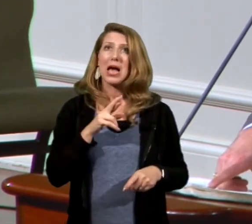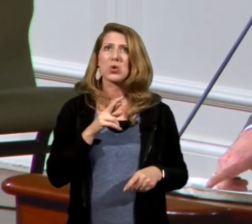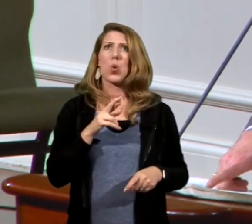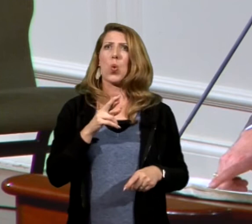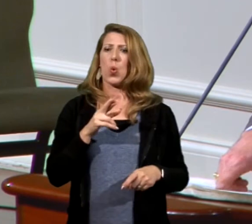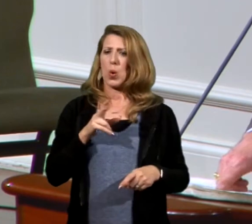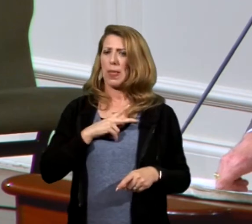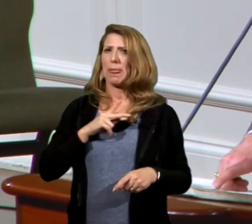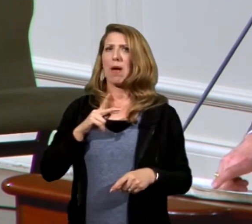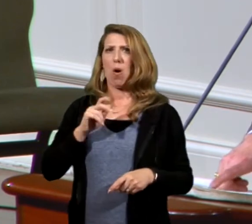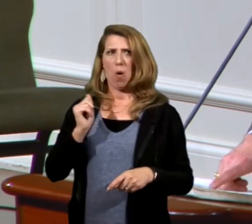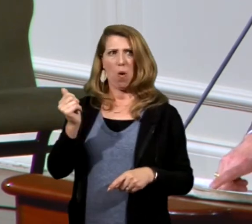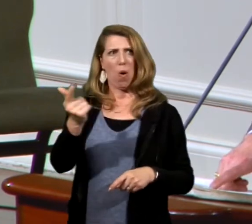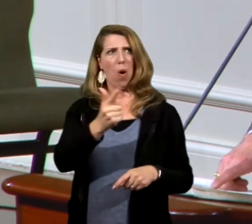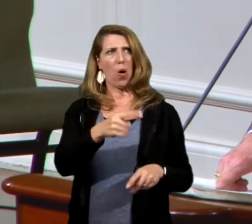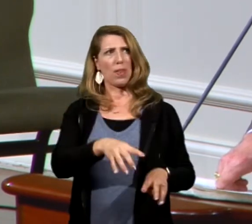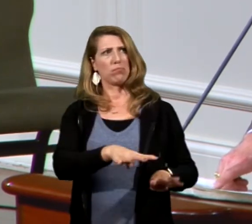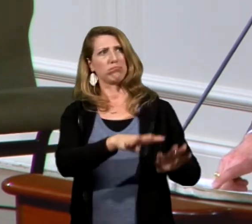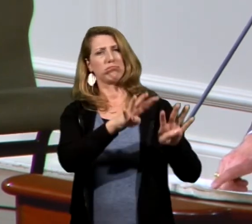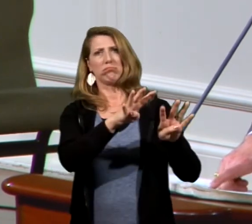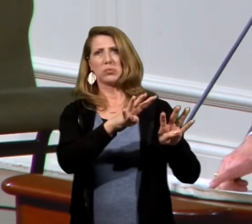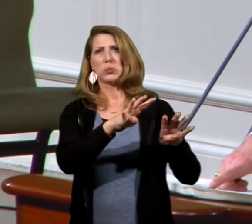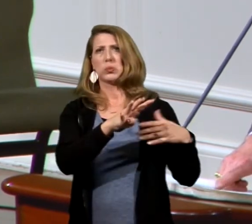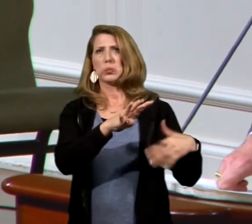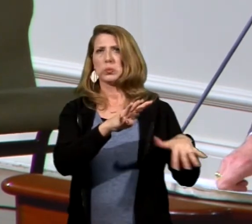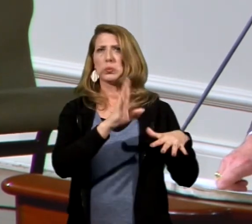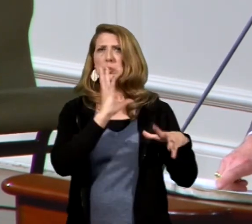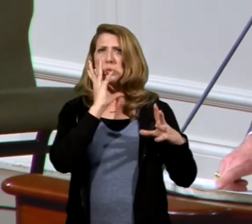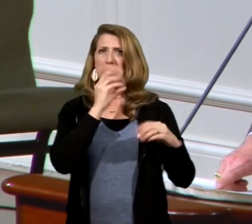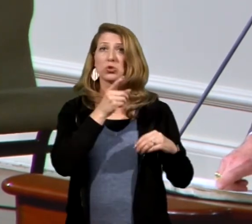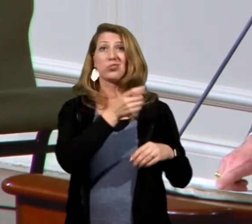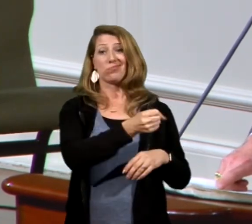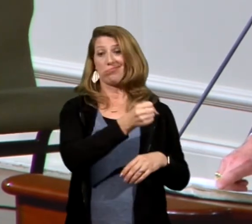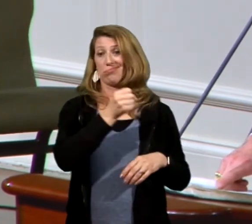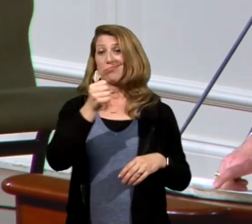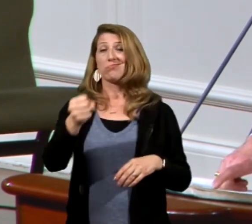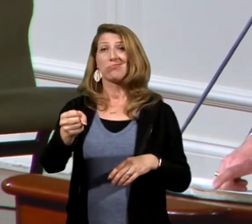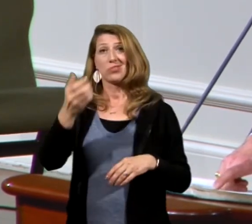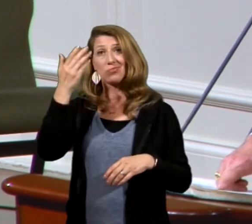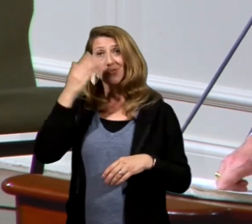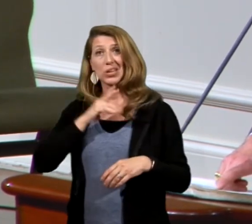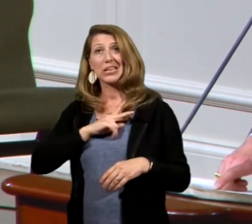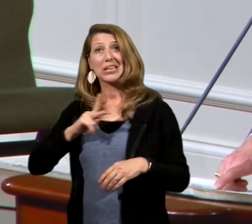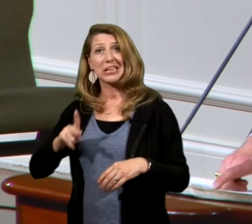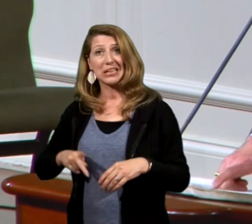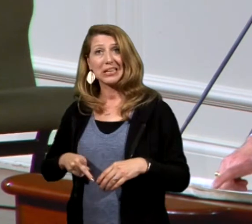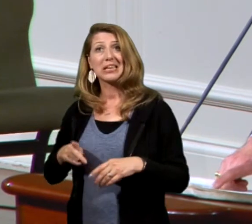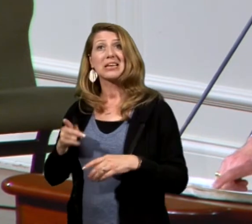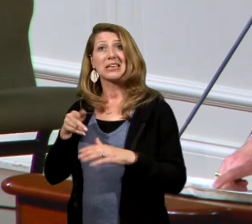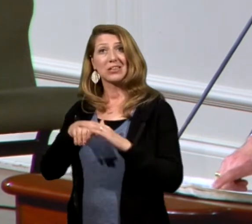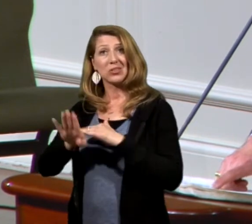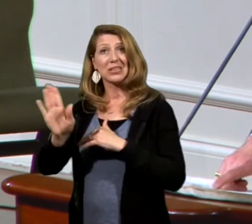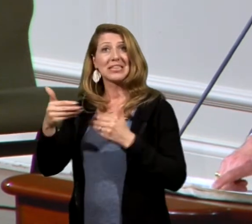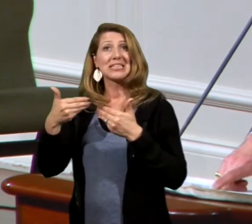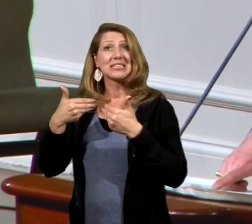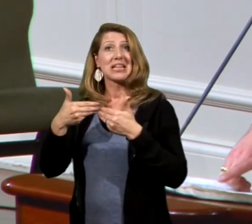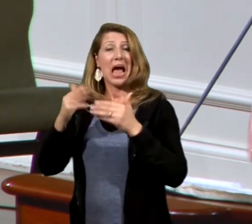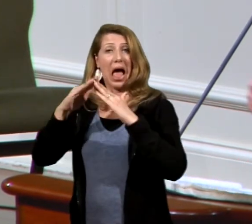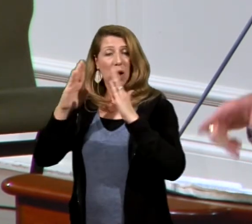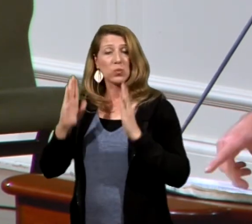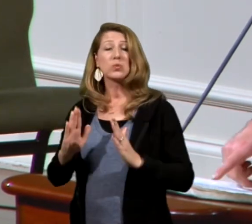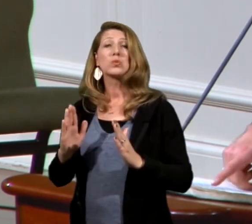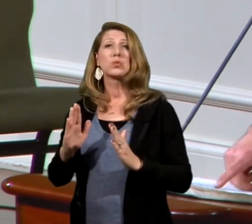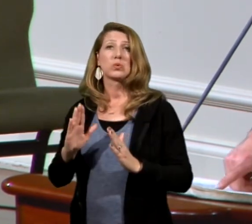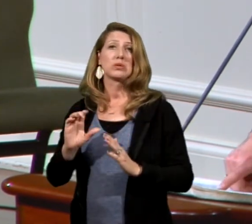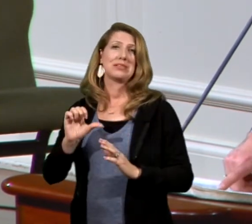in the sight of all them that looked upon her. And Esther was taken unto King Ahasuerus into his house of the royal, the tenth month